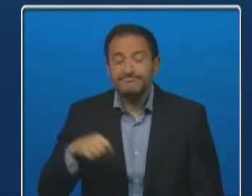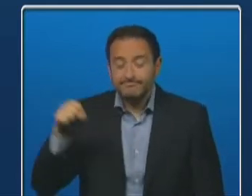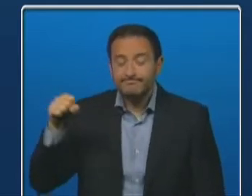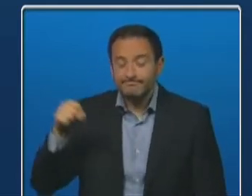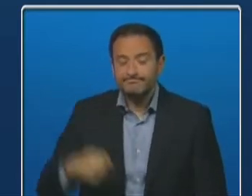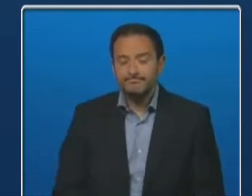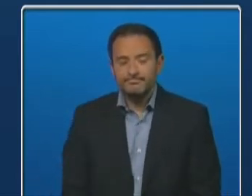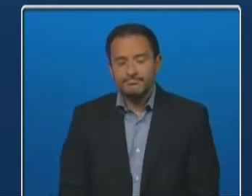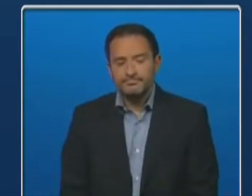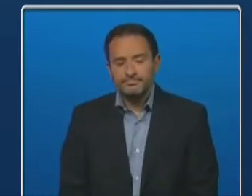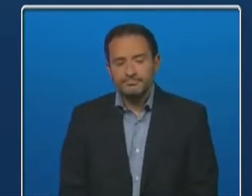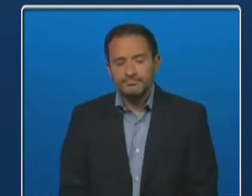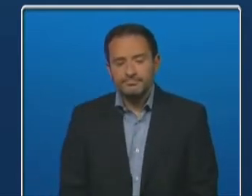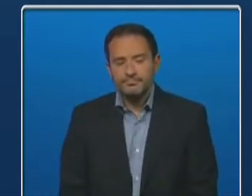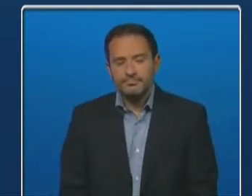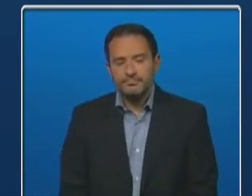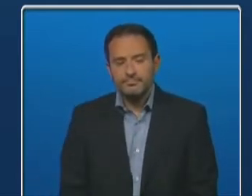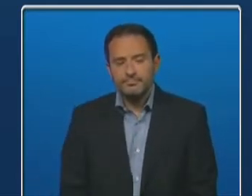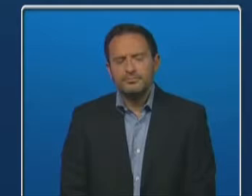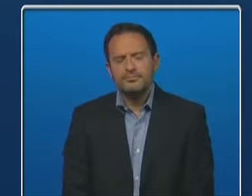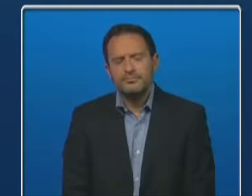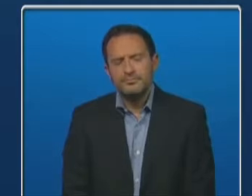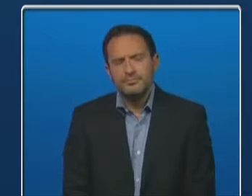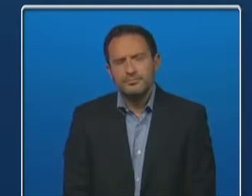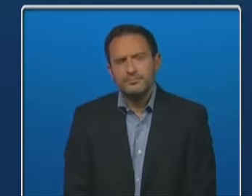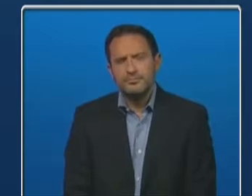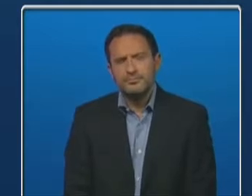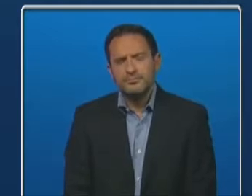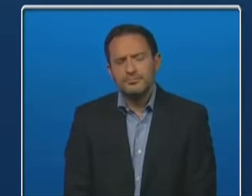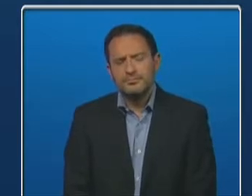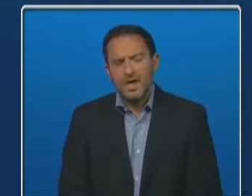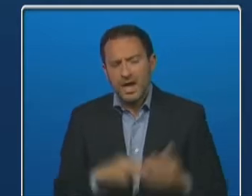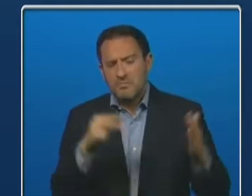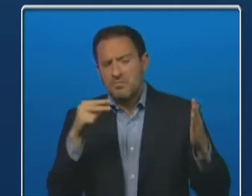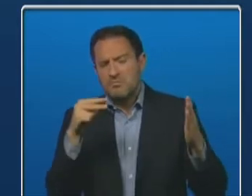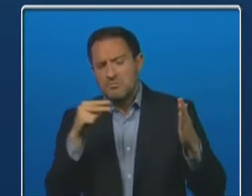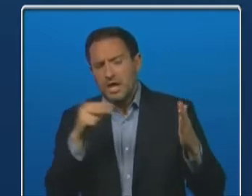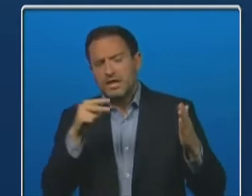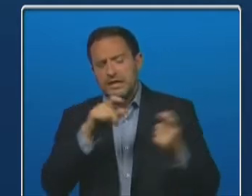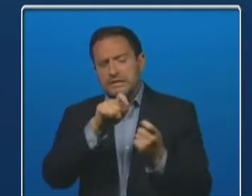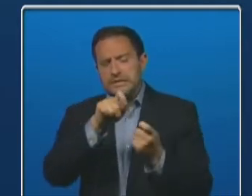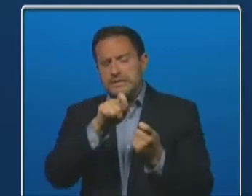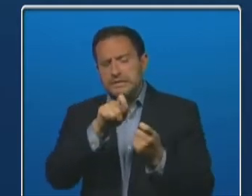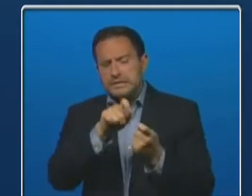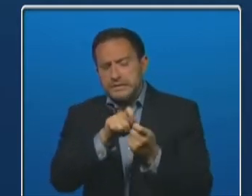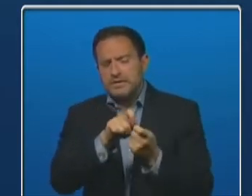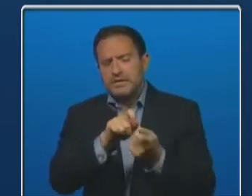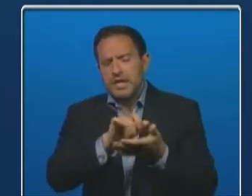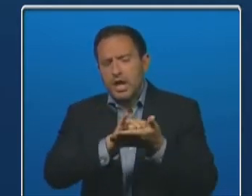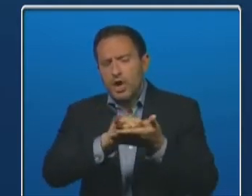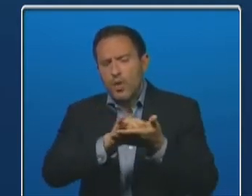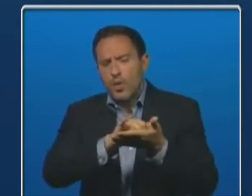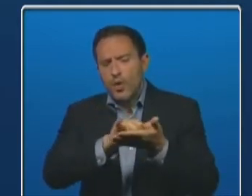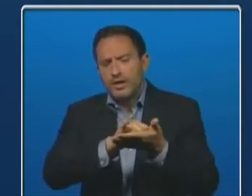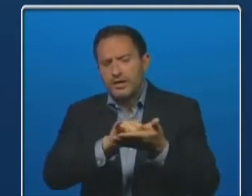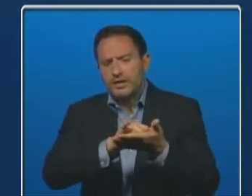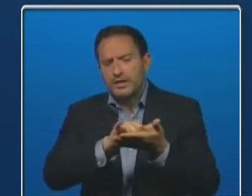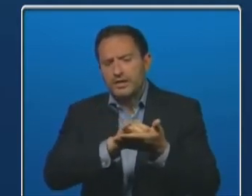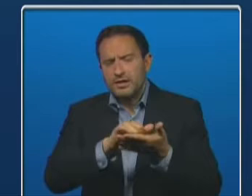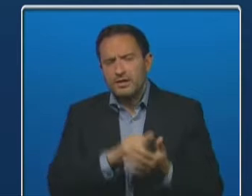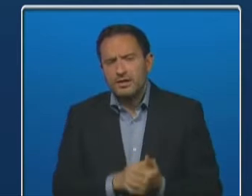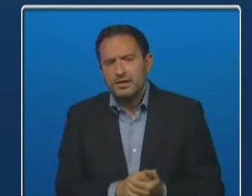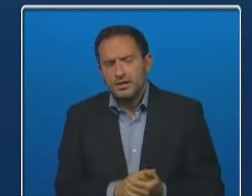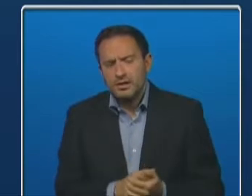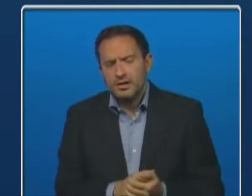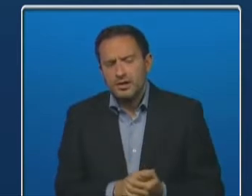clear. All right, great. So just looking at New York specifically, and given your answer to the last reporter, I'm not